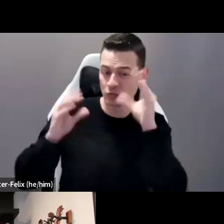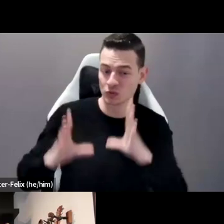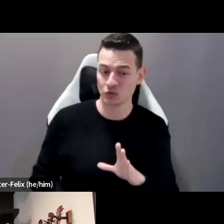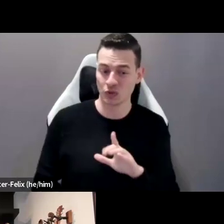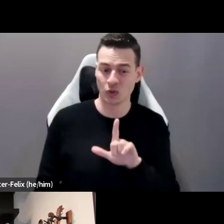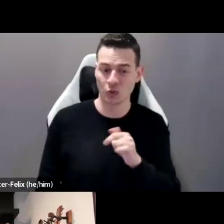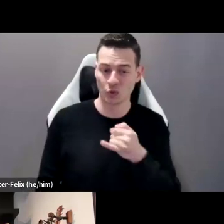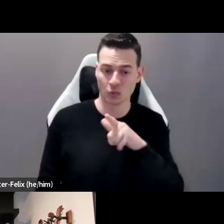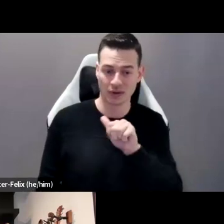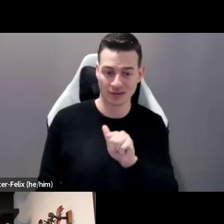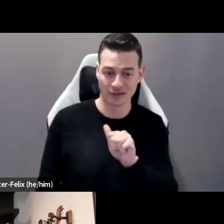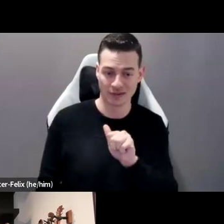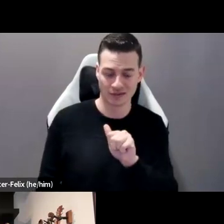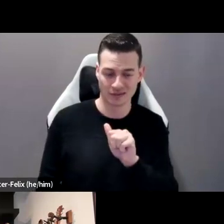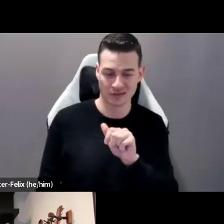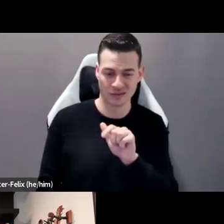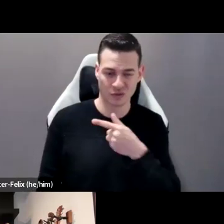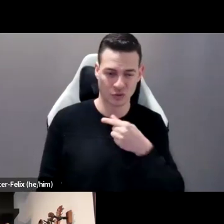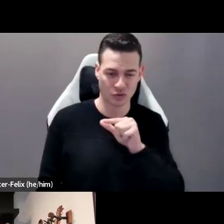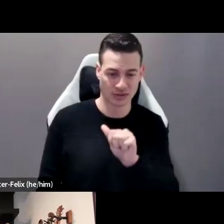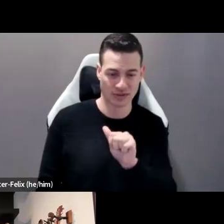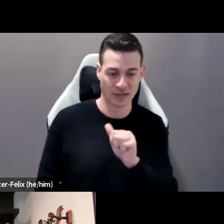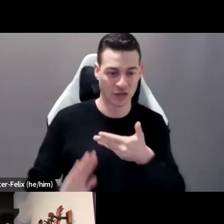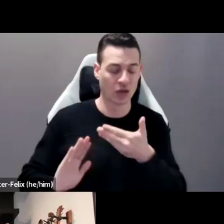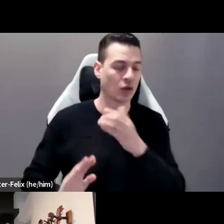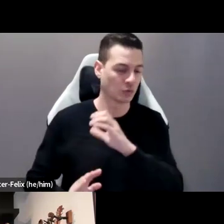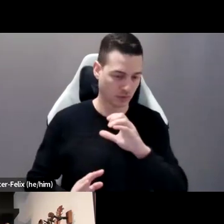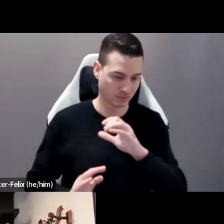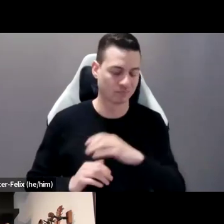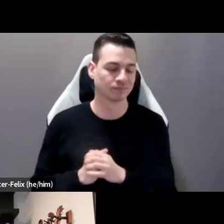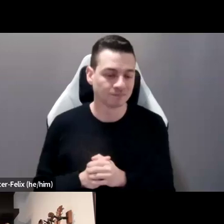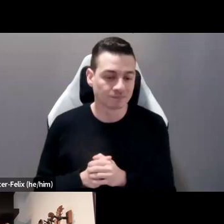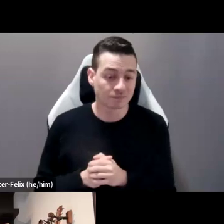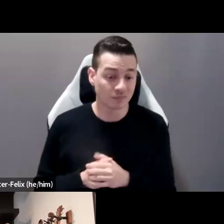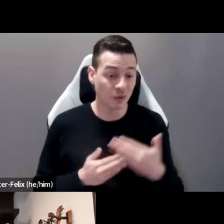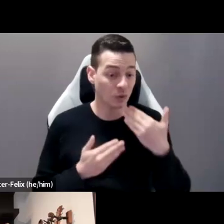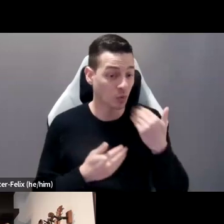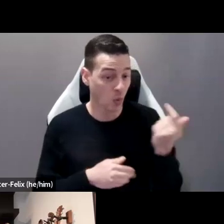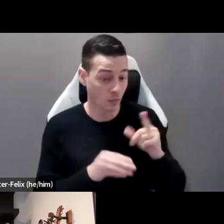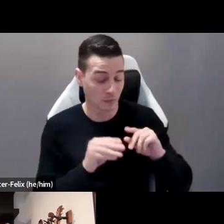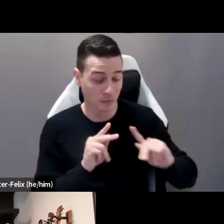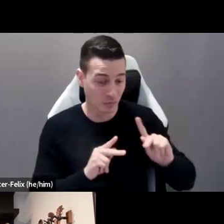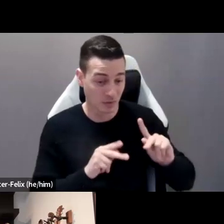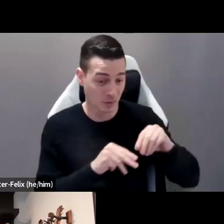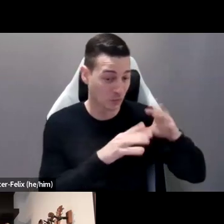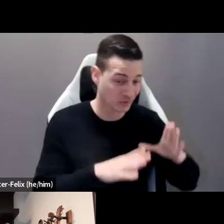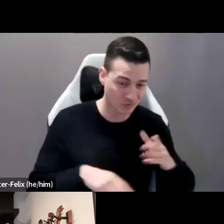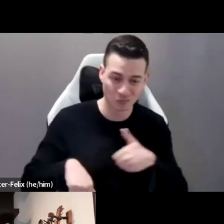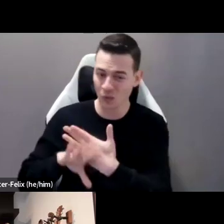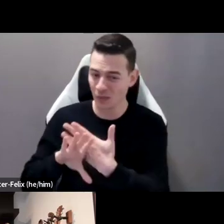Thank you. And all the people online. Thank you as well. And I'll turn it over to Elie Al